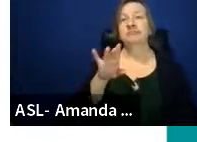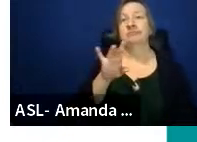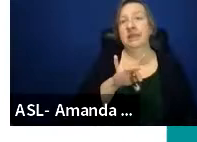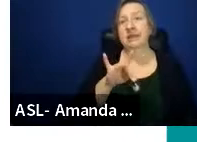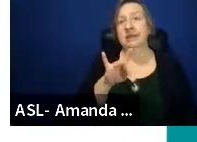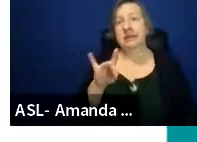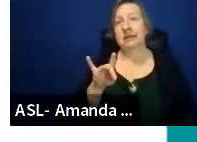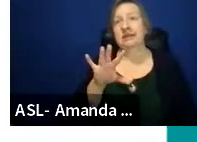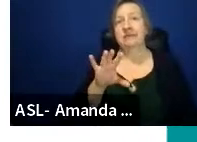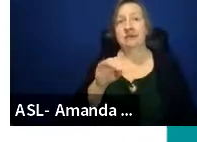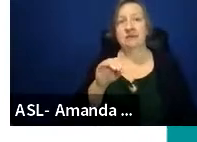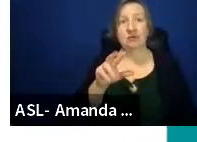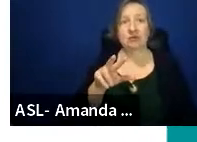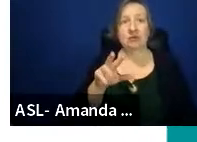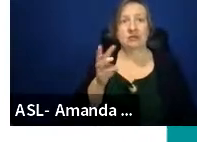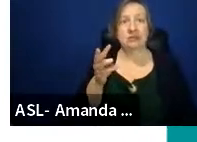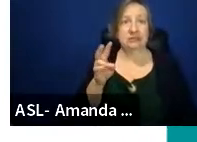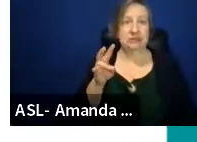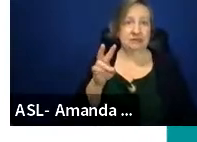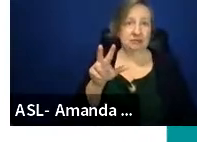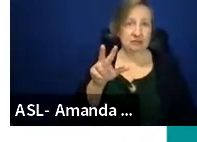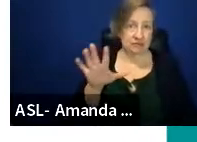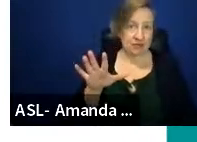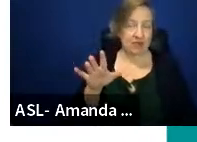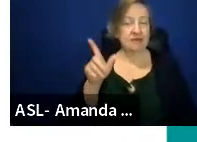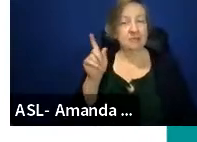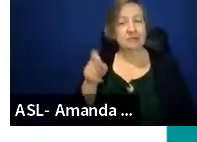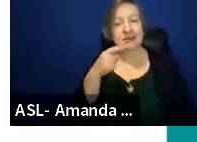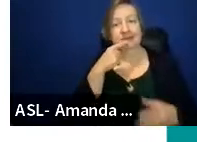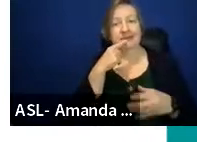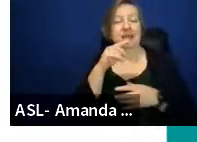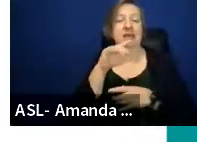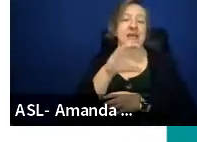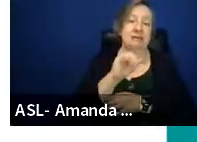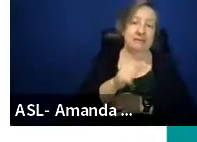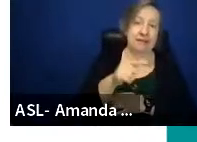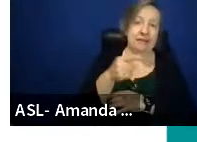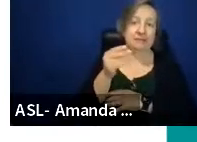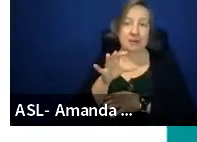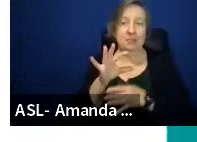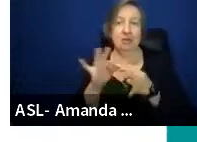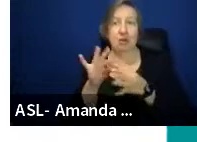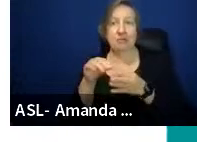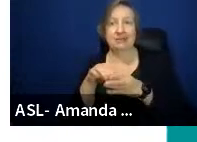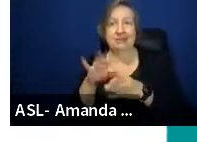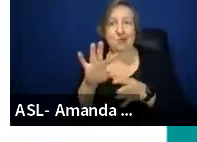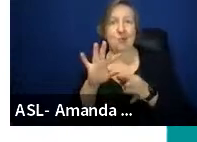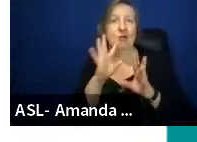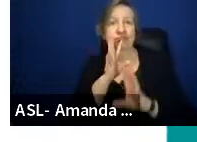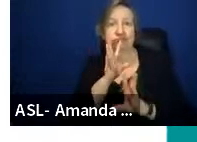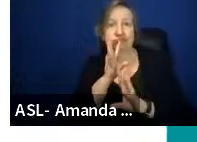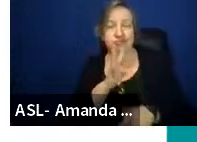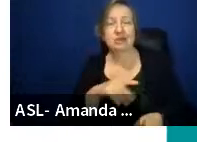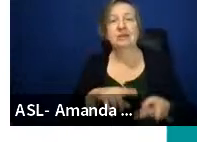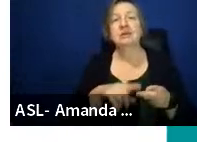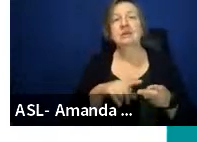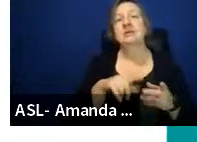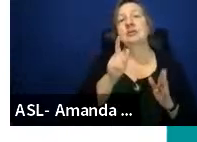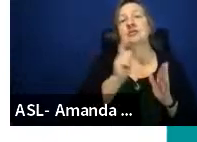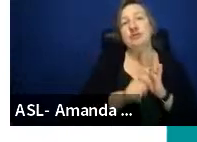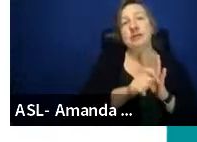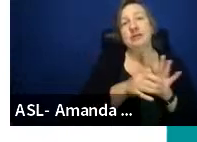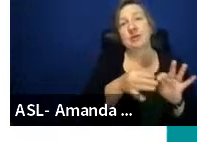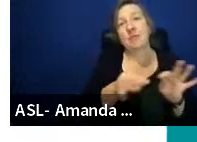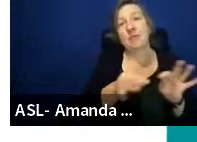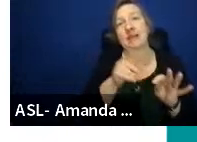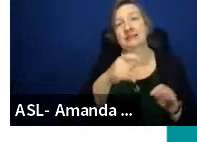1-888-503-6735. Please do state CAG Public Comment in your message. Written comments need to explicitly say CAG Public Comment in the subject line